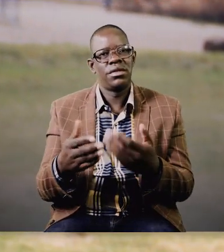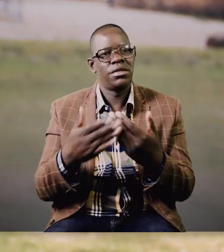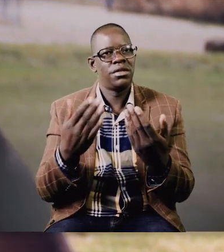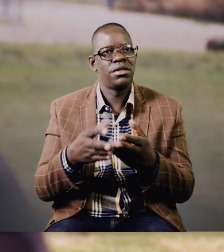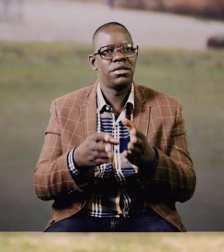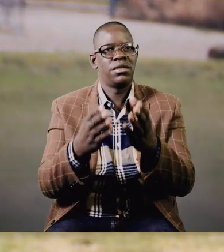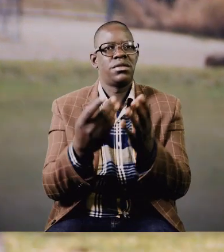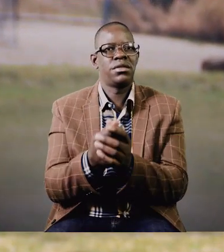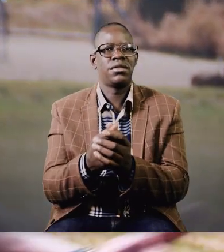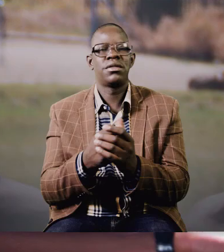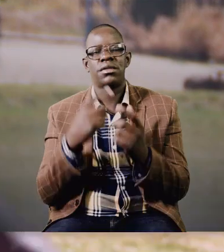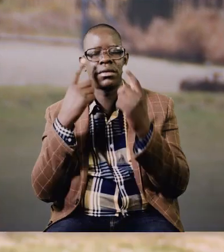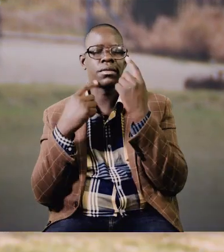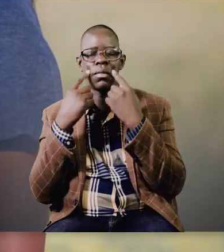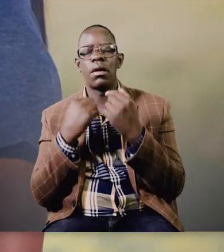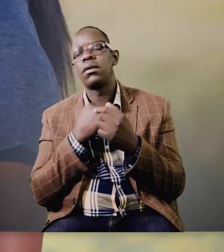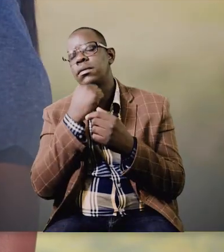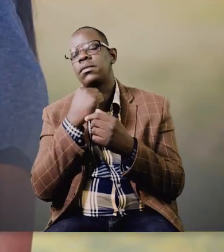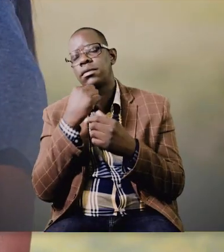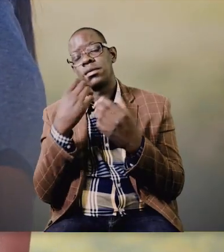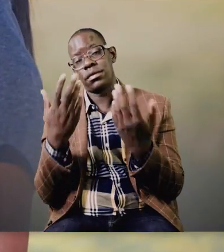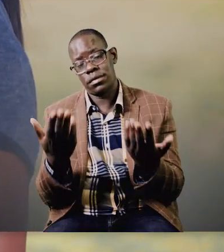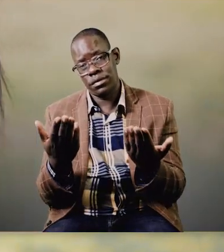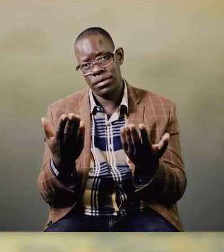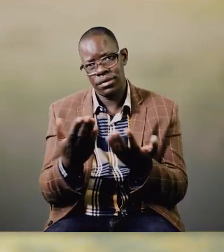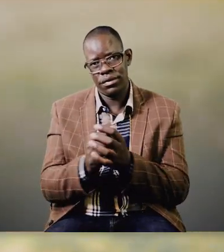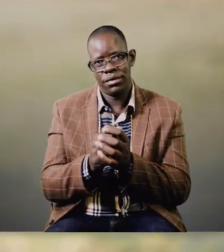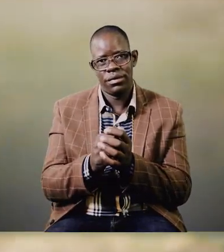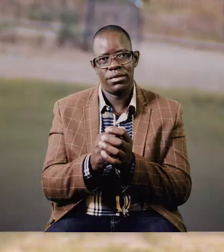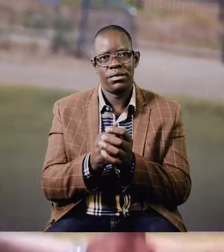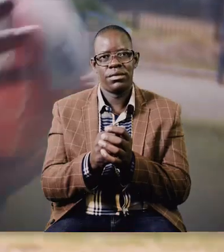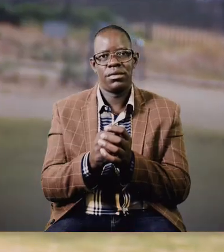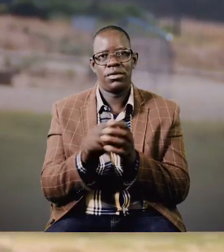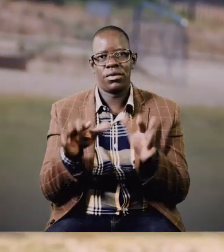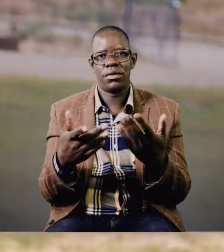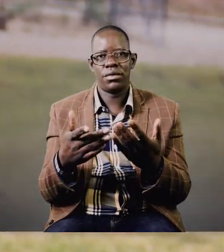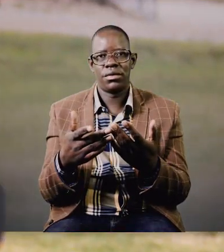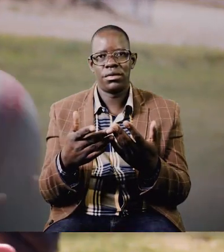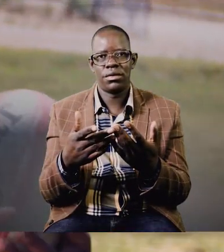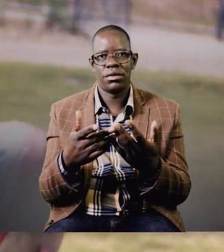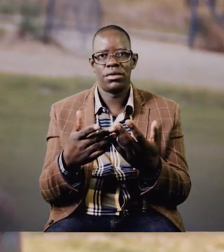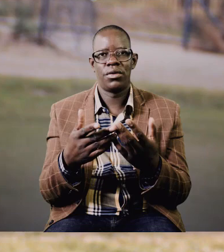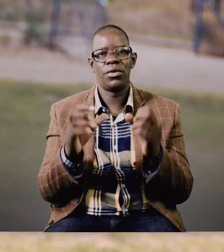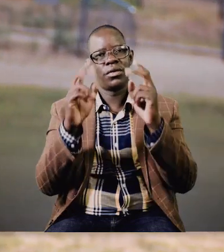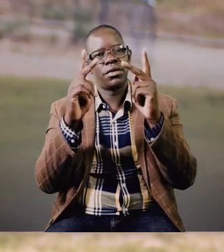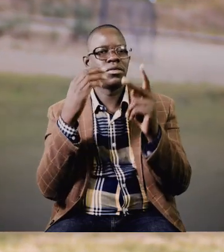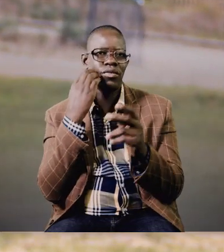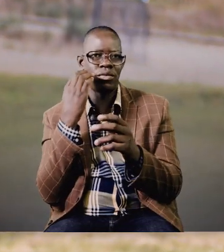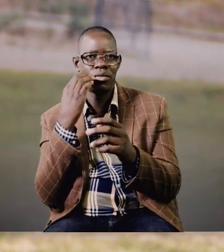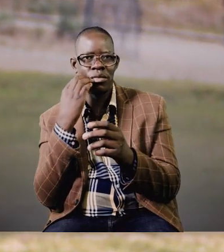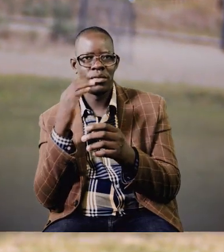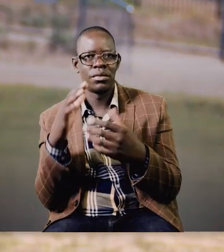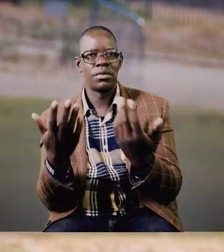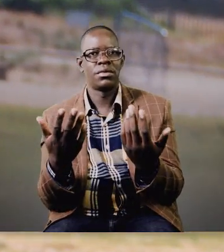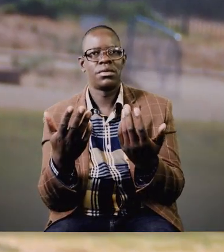next thing is you hear somebody crying and screaming all for nothing. Really? Yeah. Here, catch. Hey, wait. Okay, sorry.